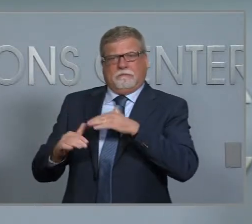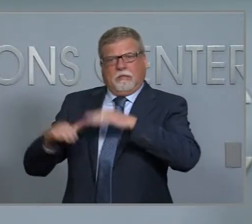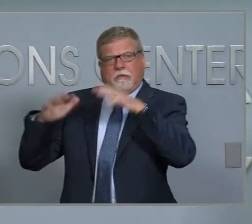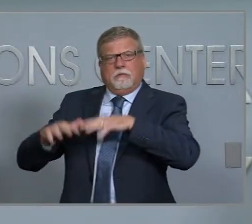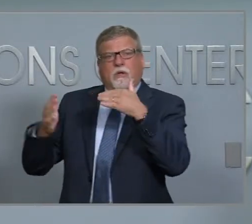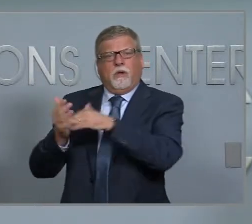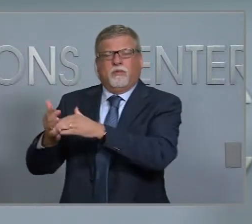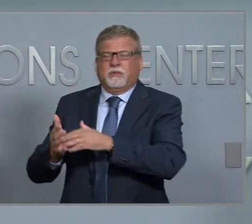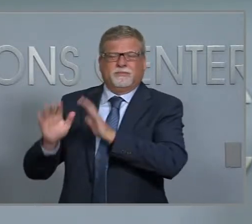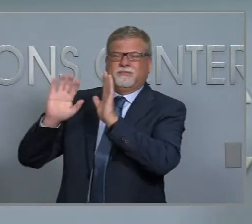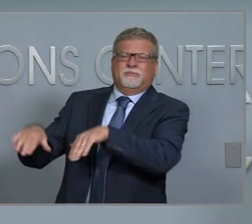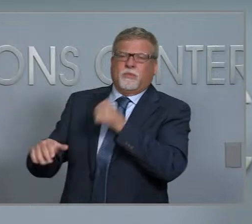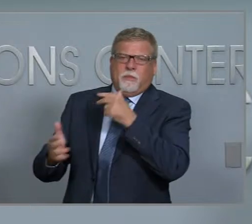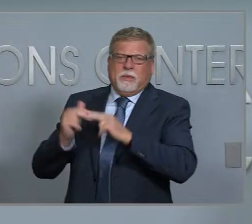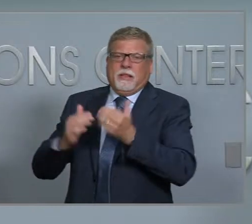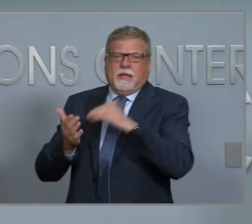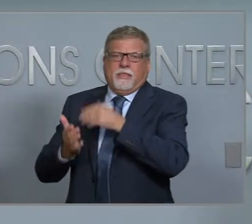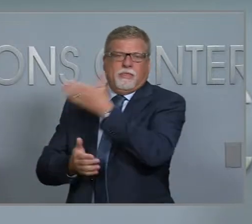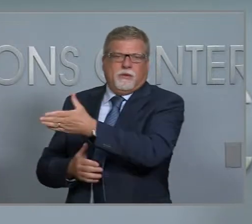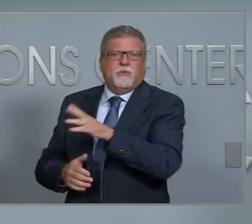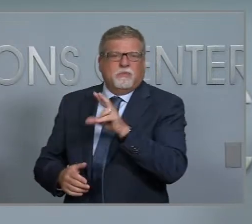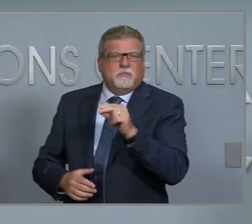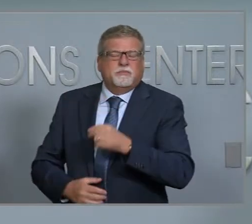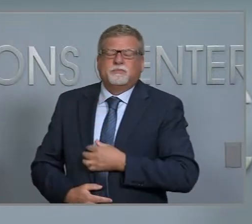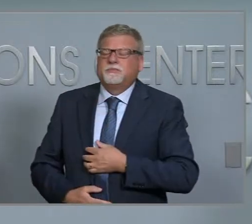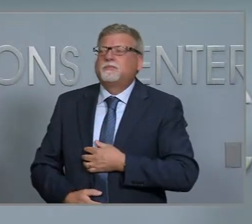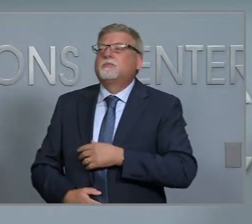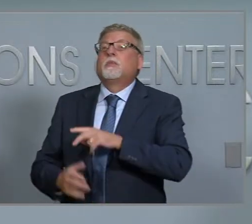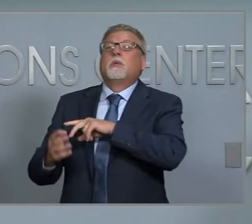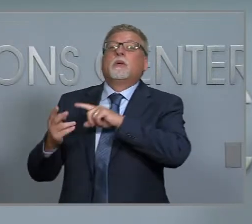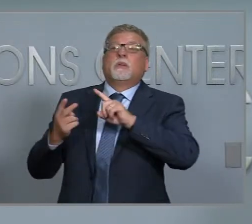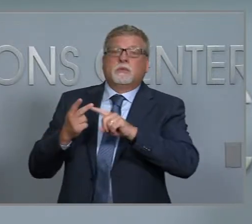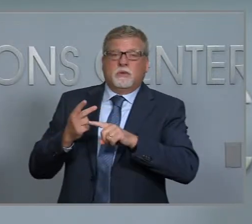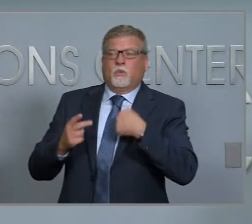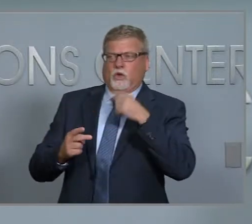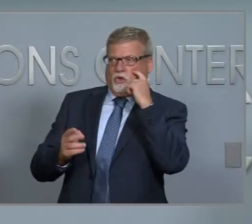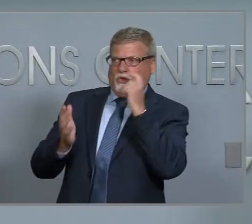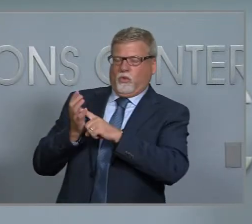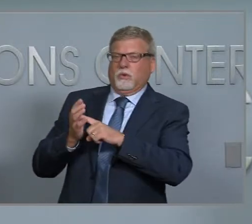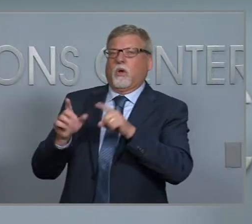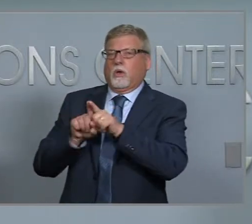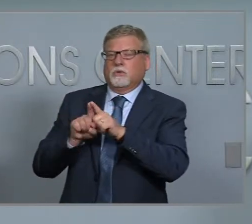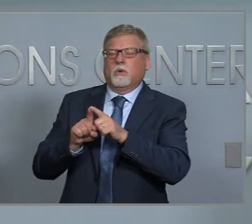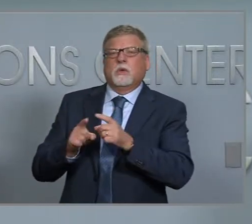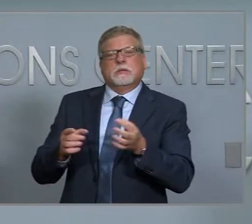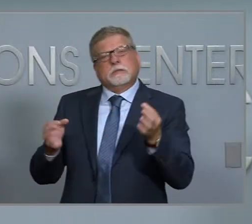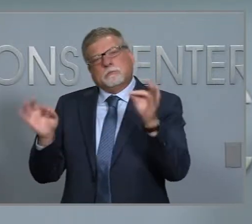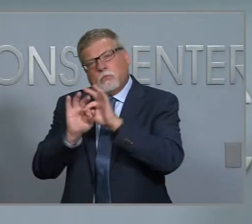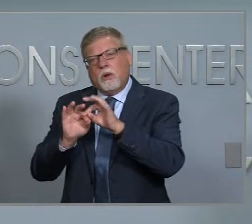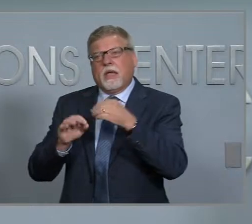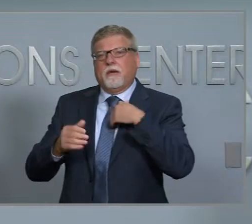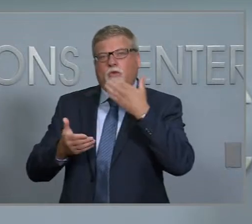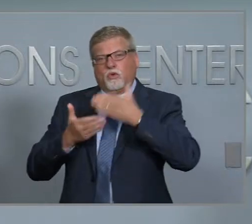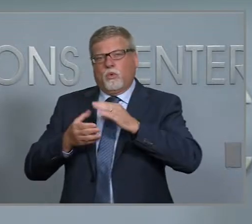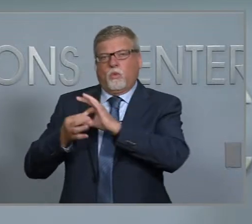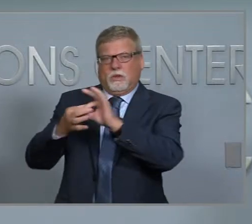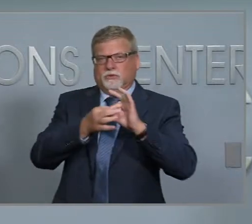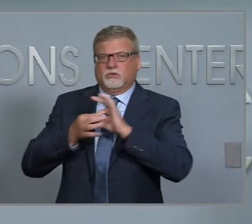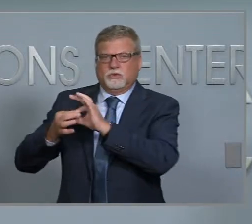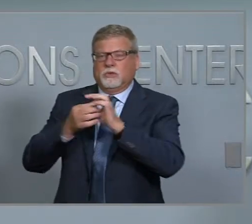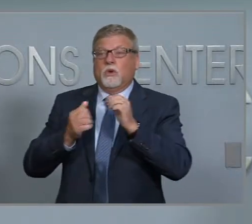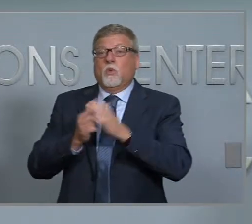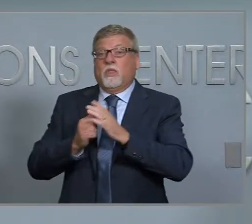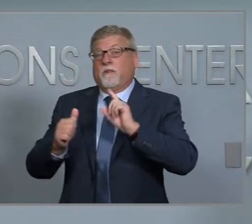lives with our emergency response. The coordination is extraordinary, and the first responders